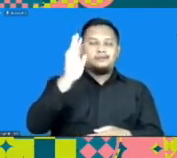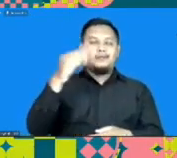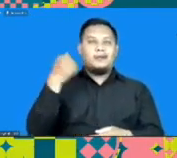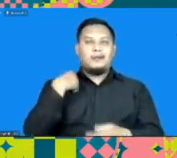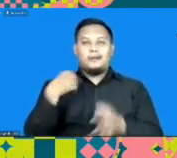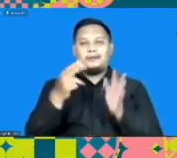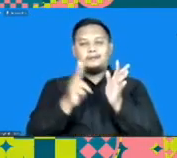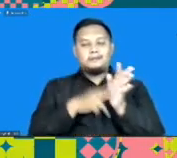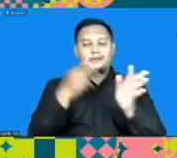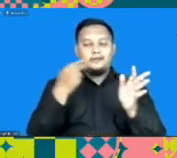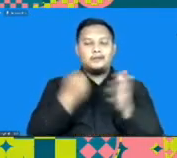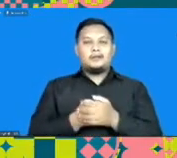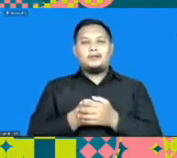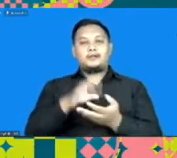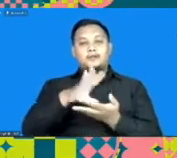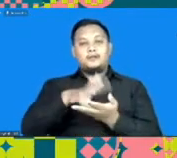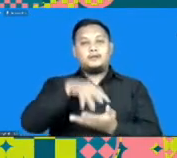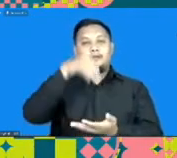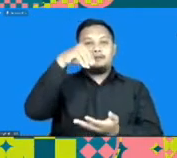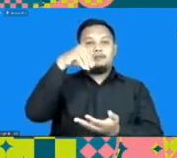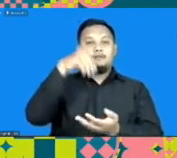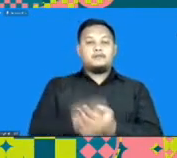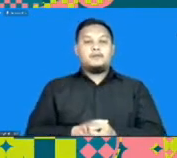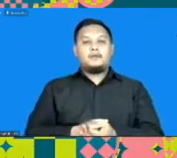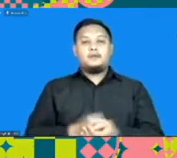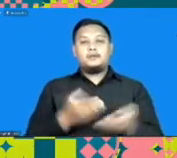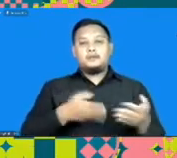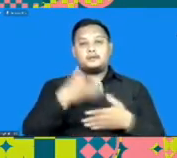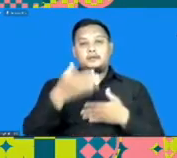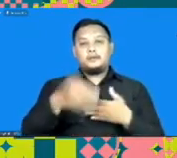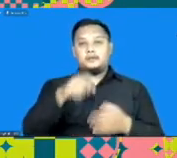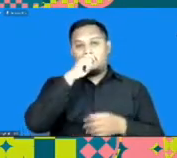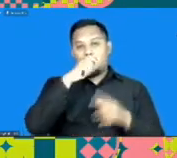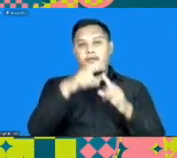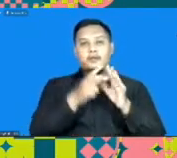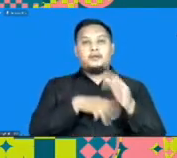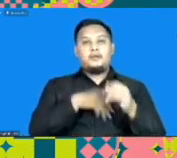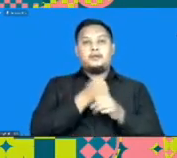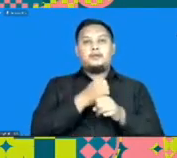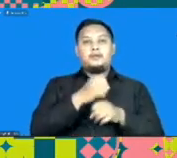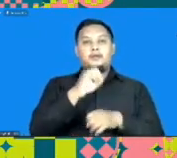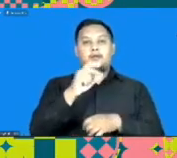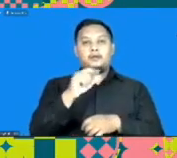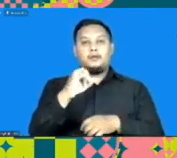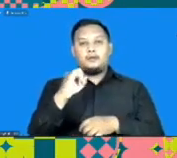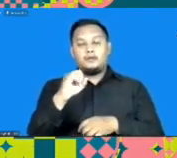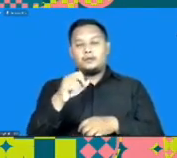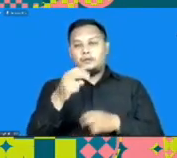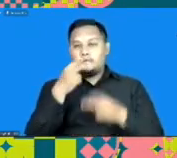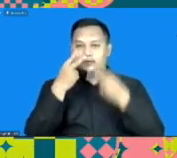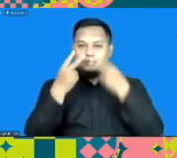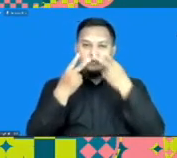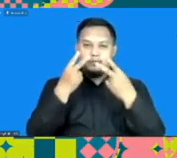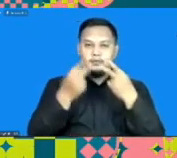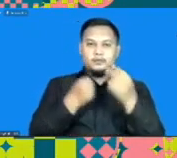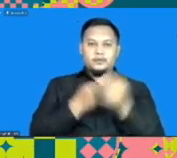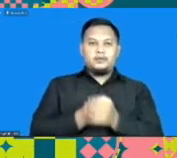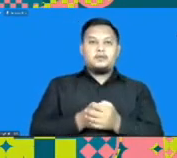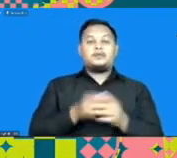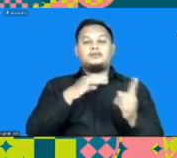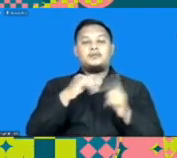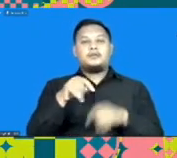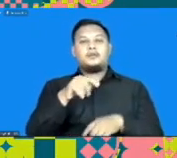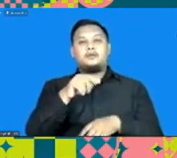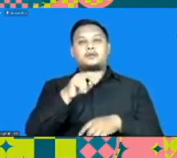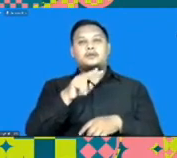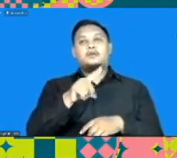Anggoro, who has been looking at this population of 280 million and there's a commitment within Indonesia that